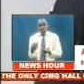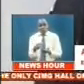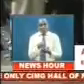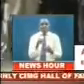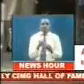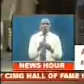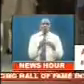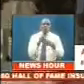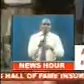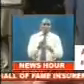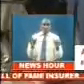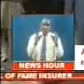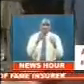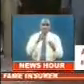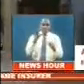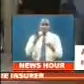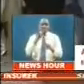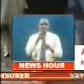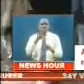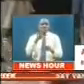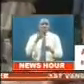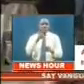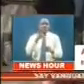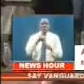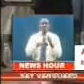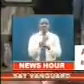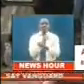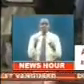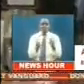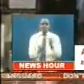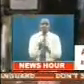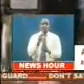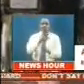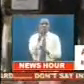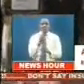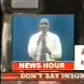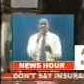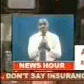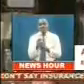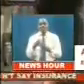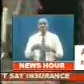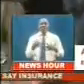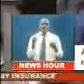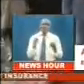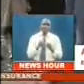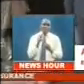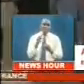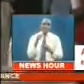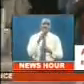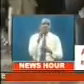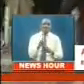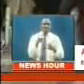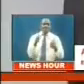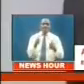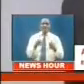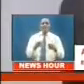to do together. Celebrating 54 years of independence, most of the Beninois said they were happy to see the country come